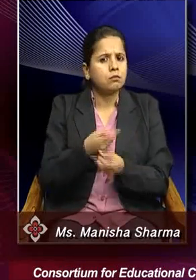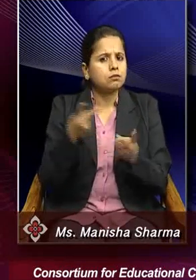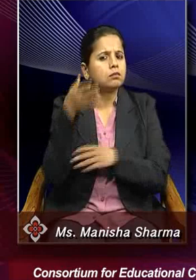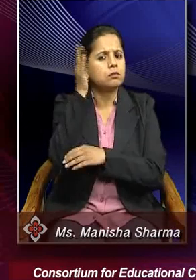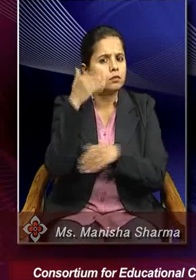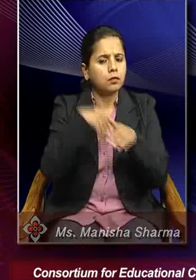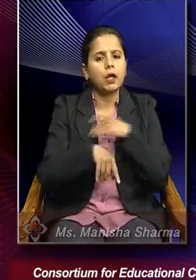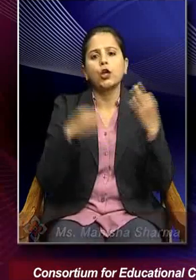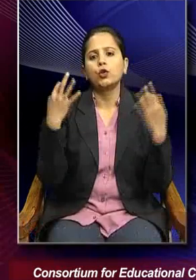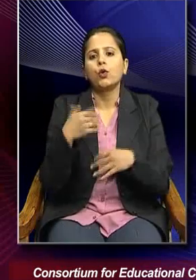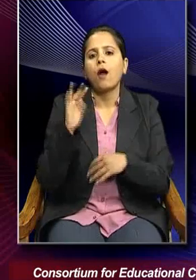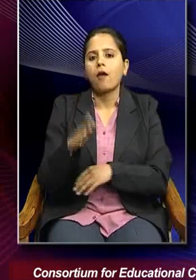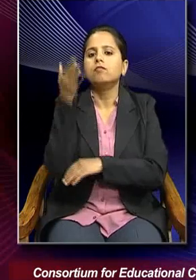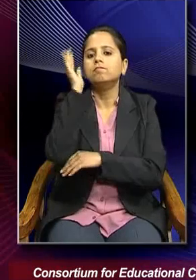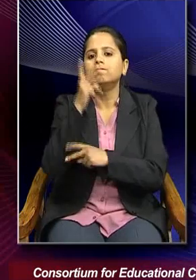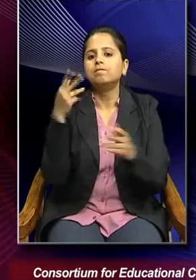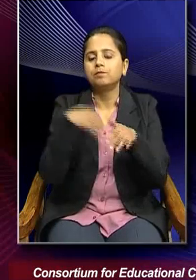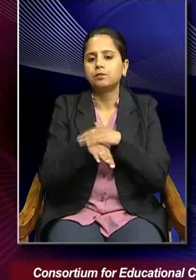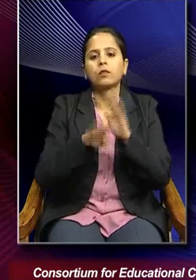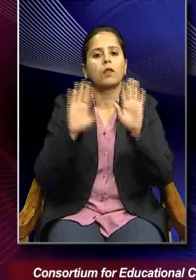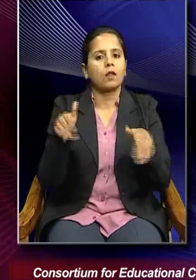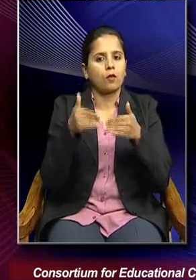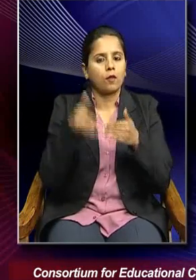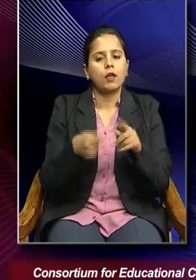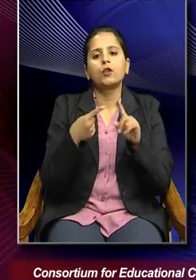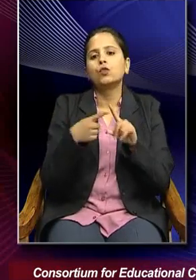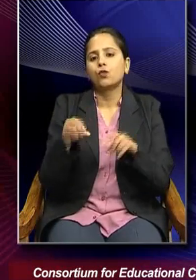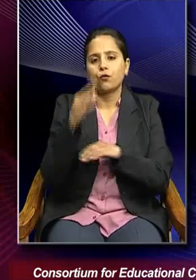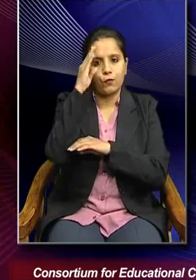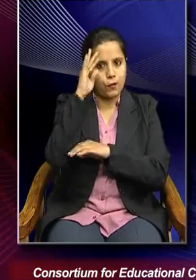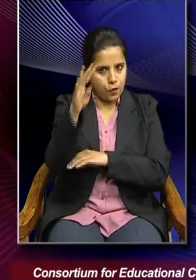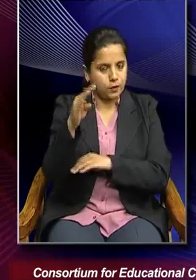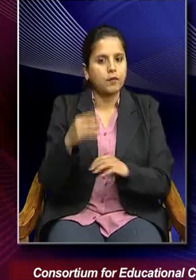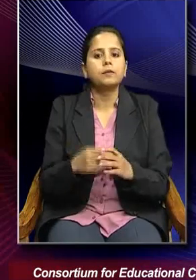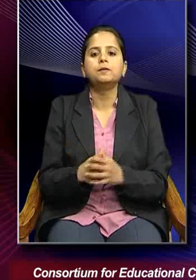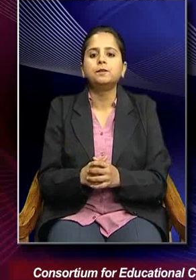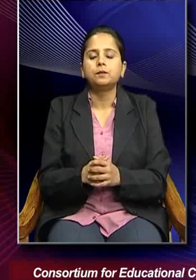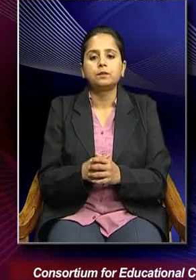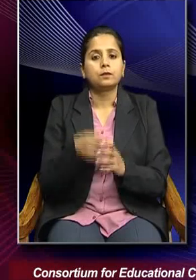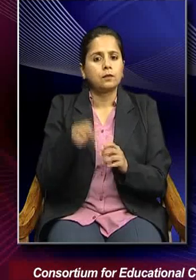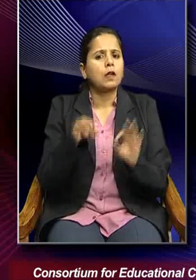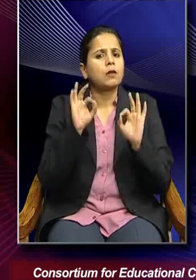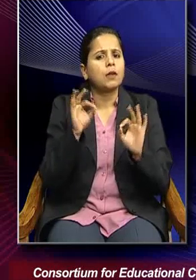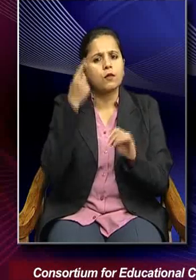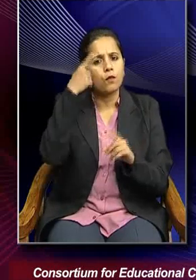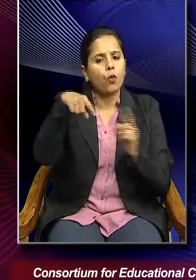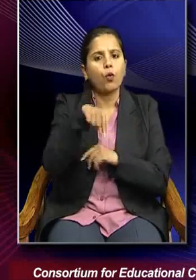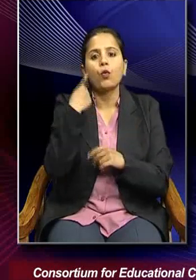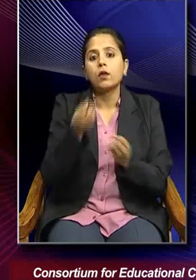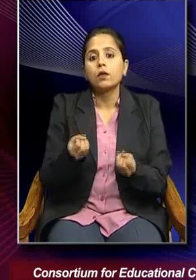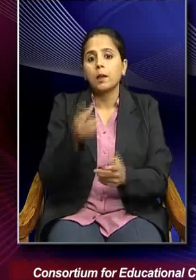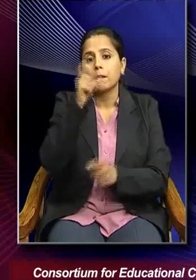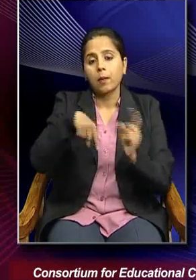doing a new series on Introduction to Philosophy. This is specially for the beginners